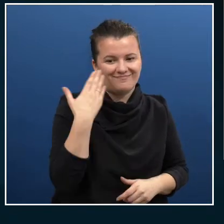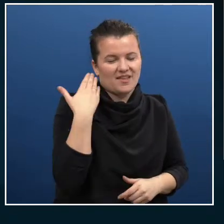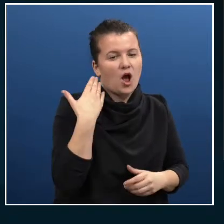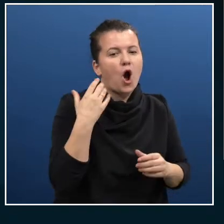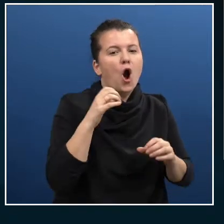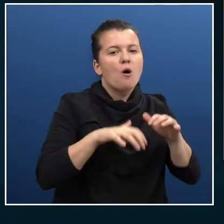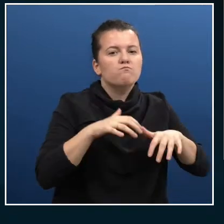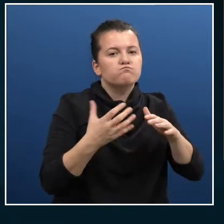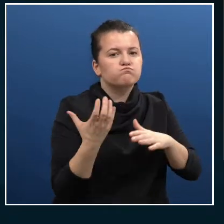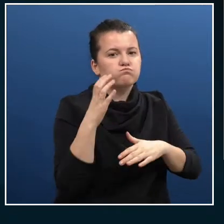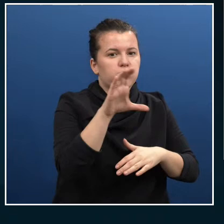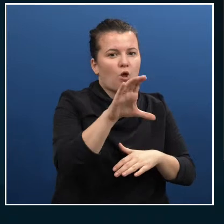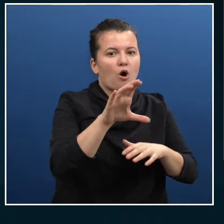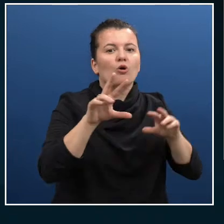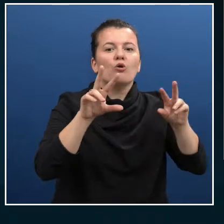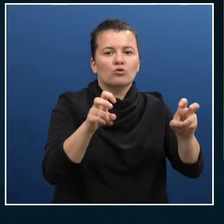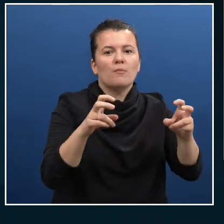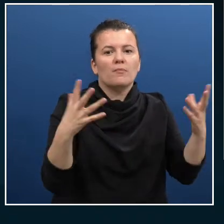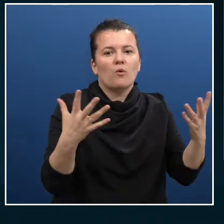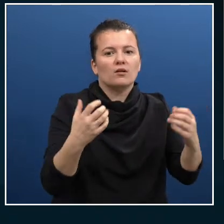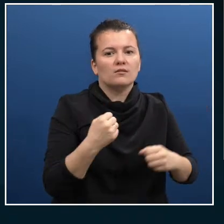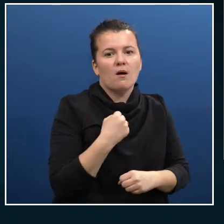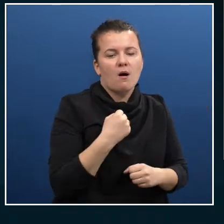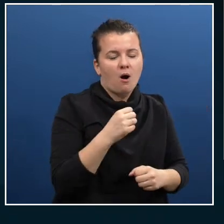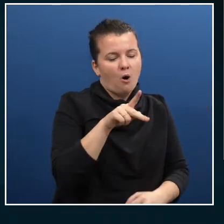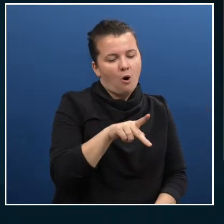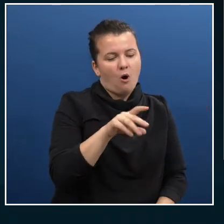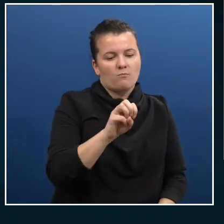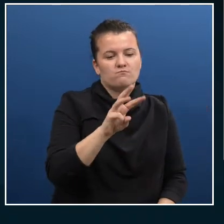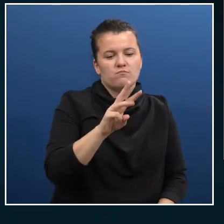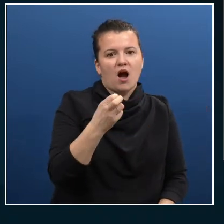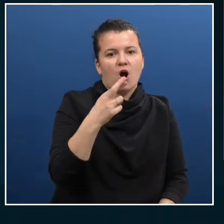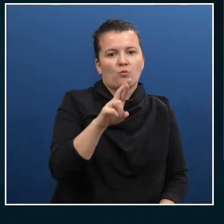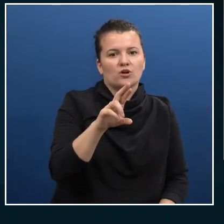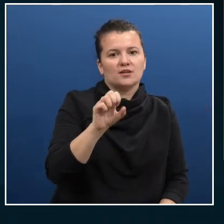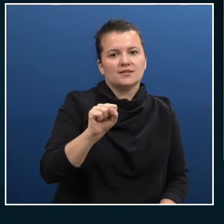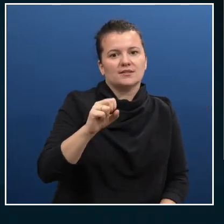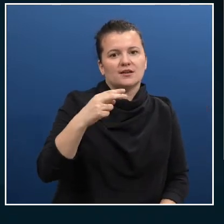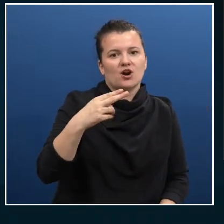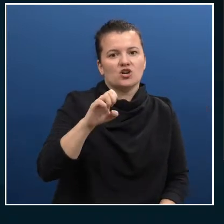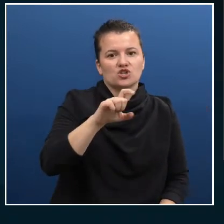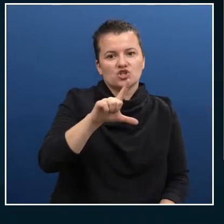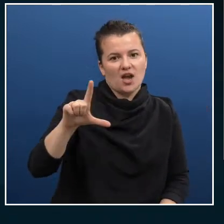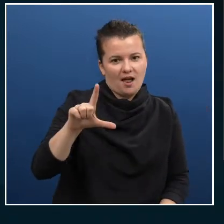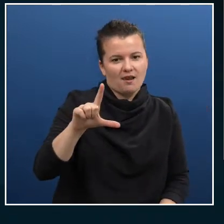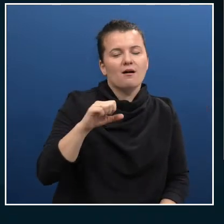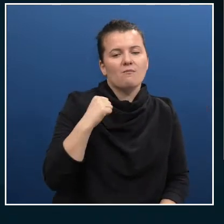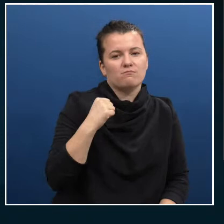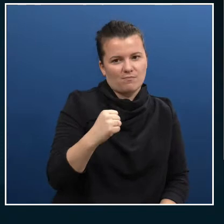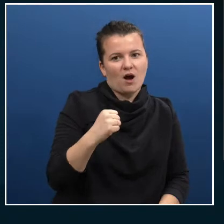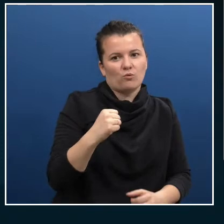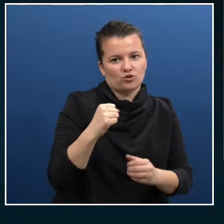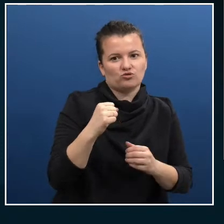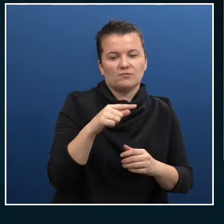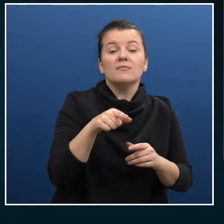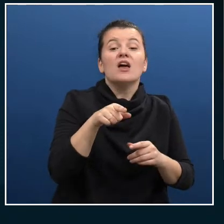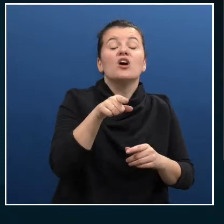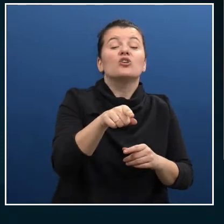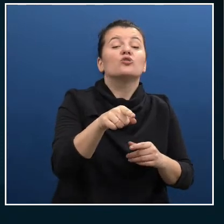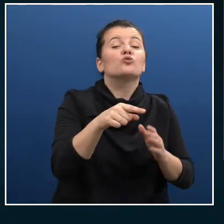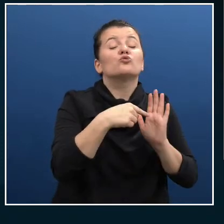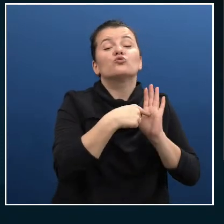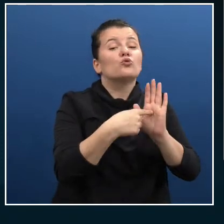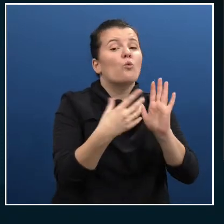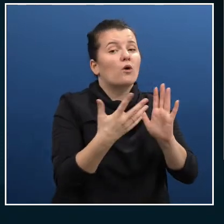about PowerShell with F7. And I have also running enable